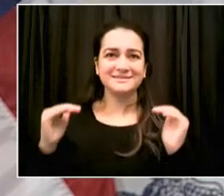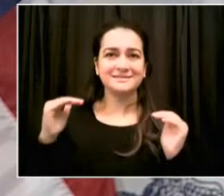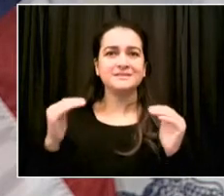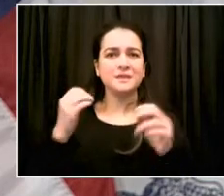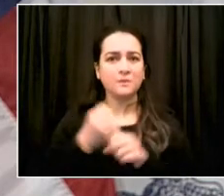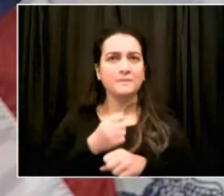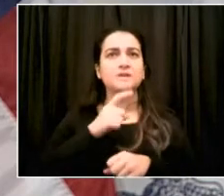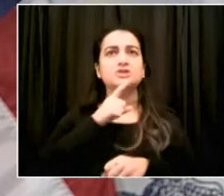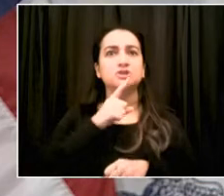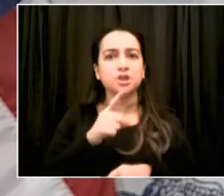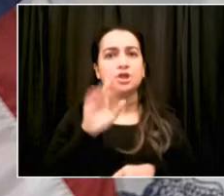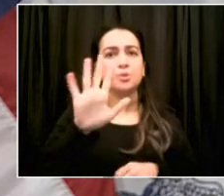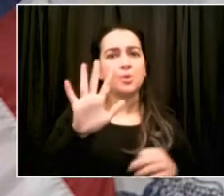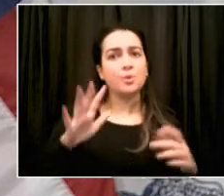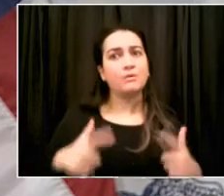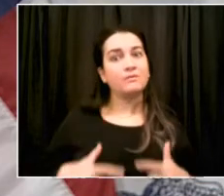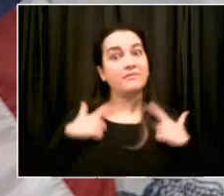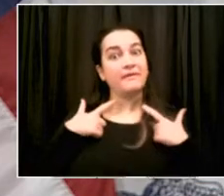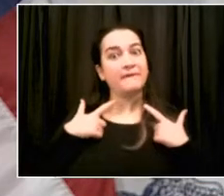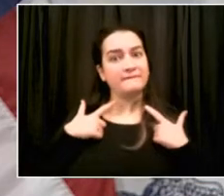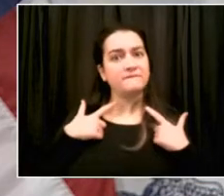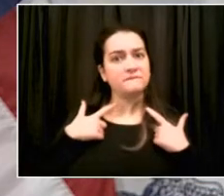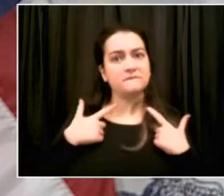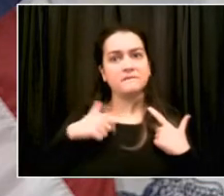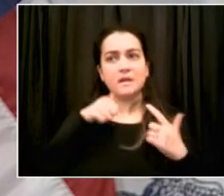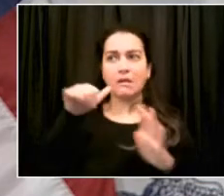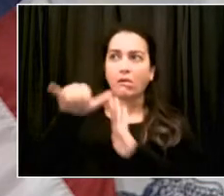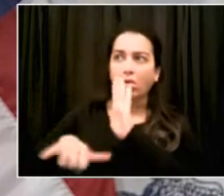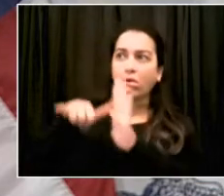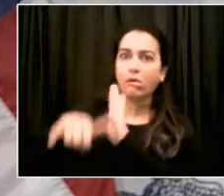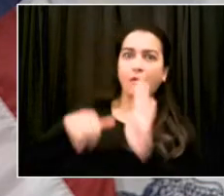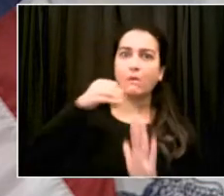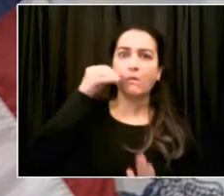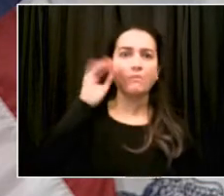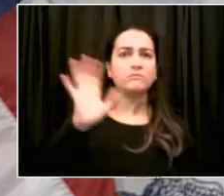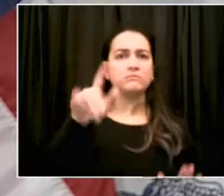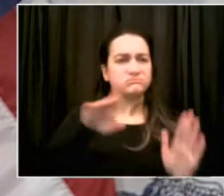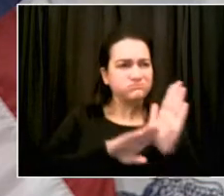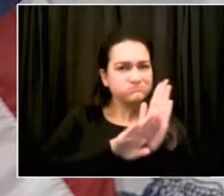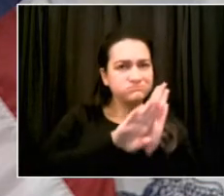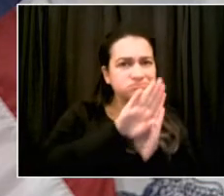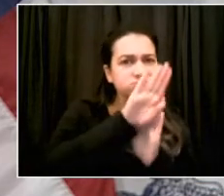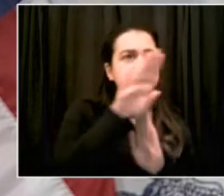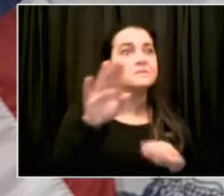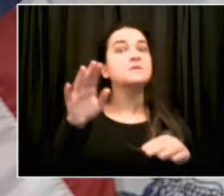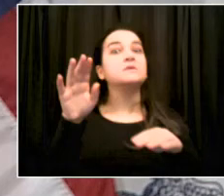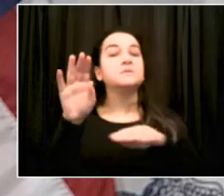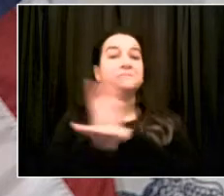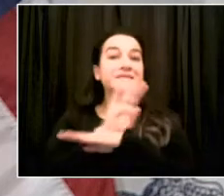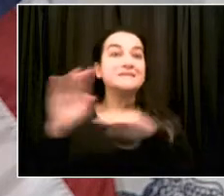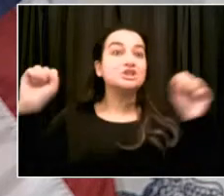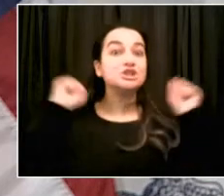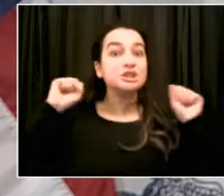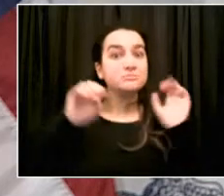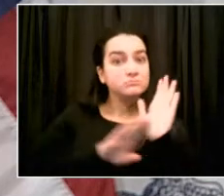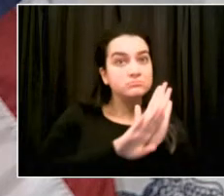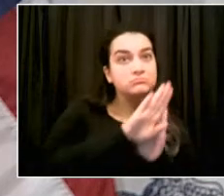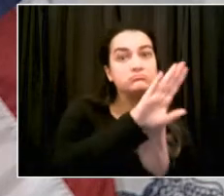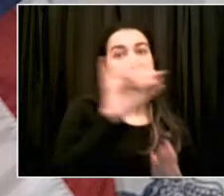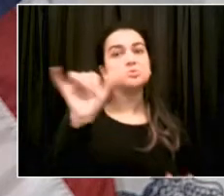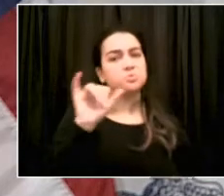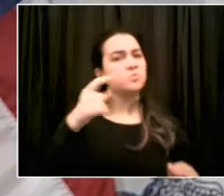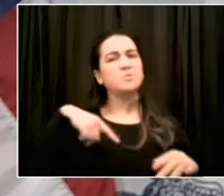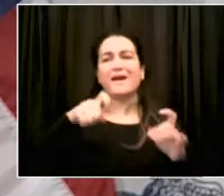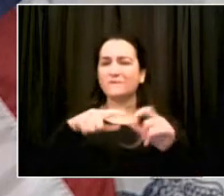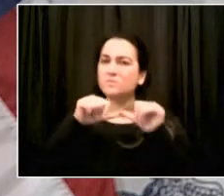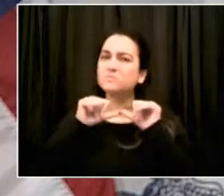the city. I want to see more and more things open, reopen. I want to see businesses survive and their employees have jobs. But job